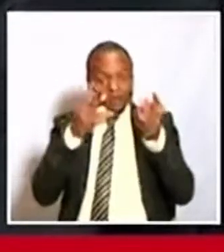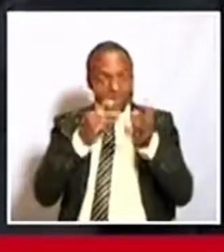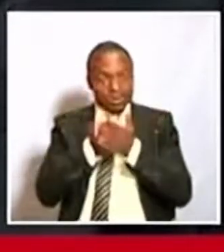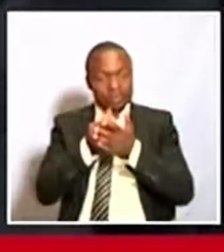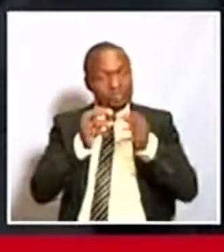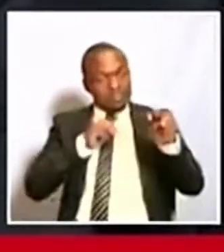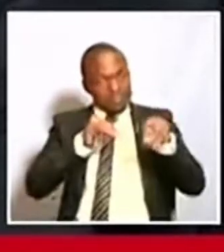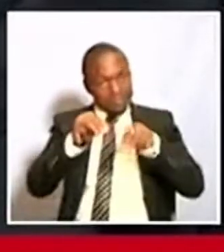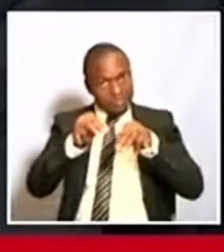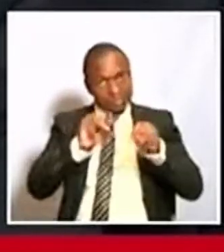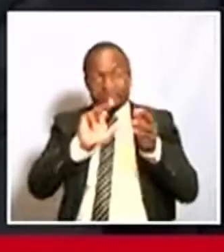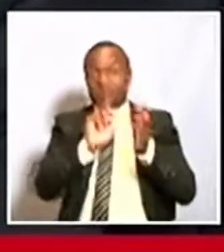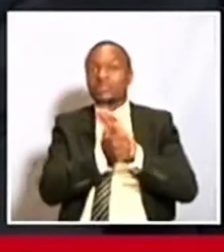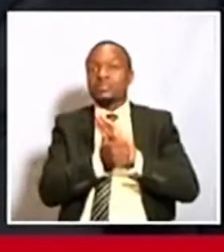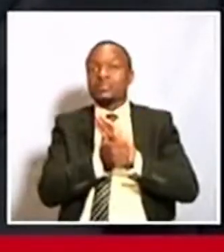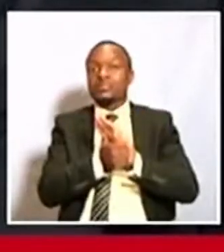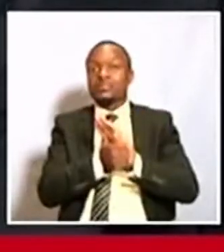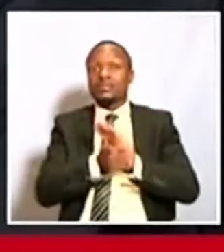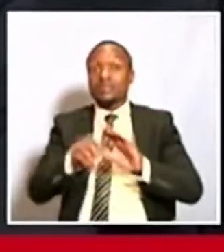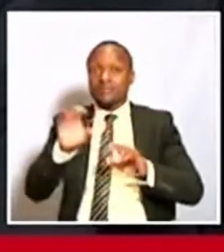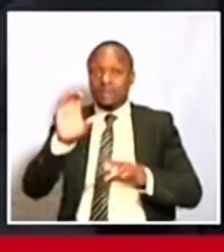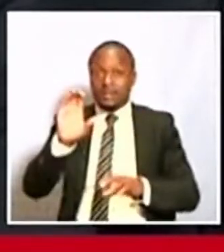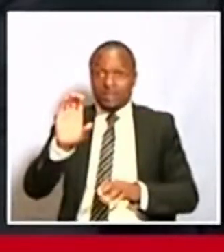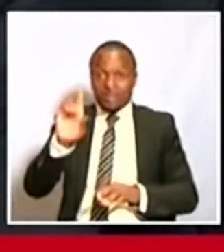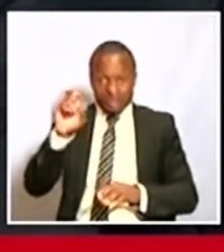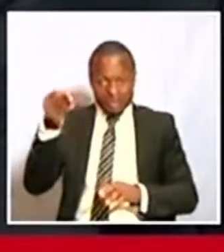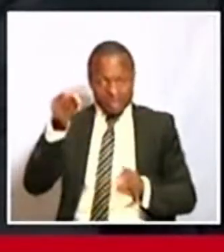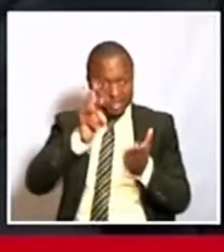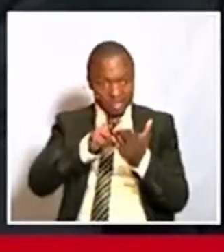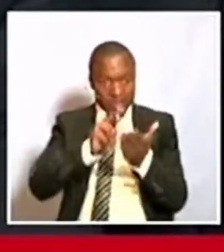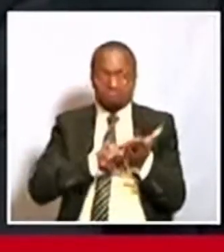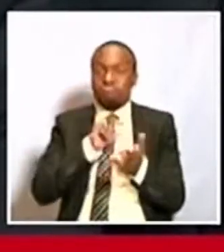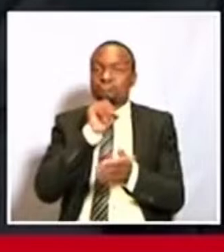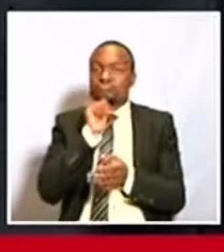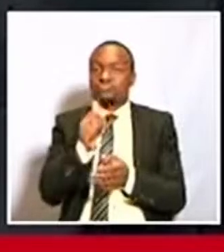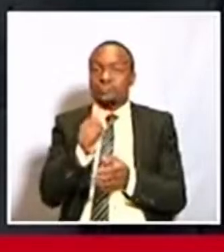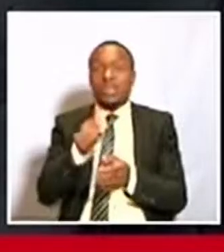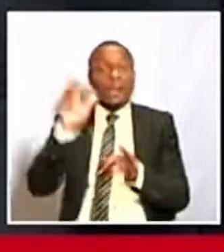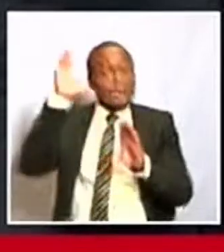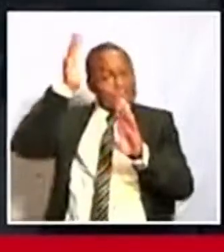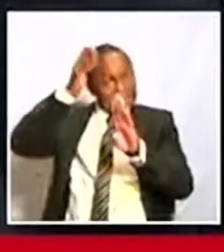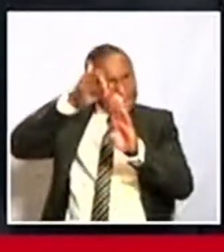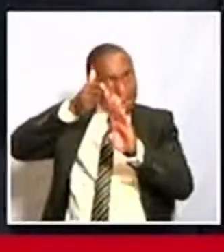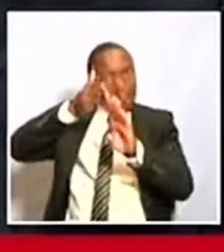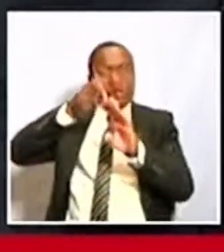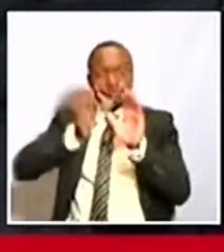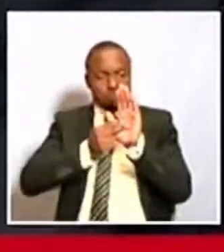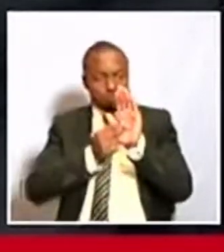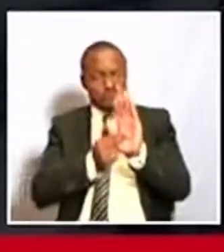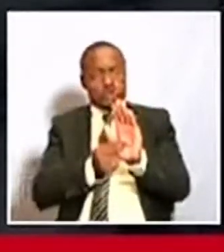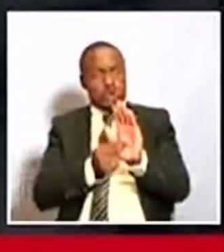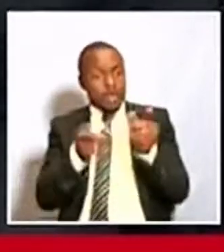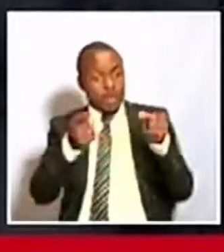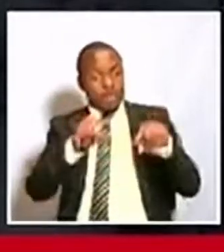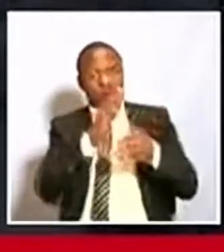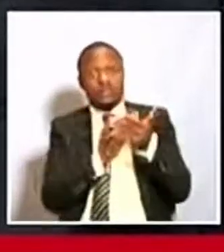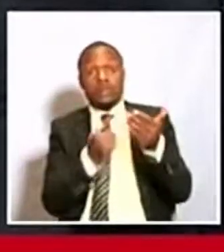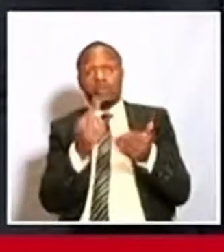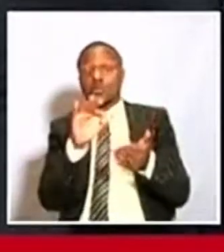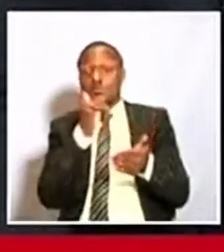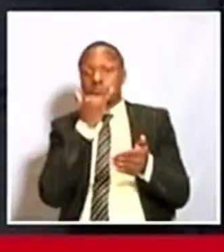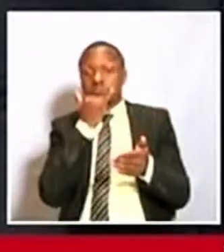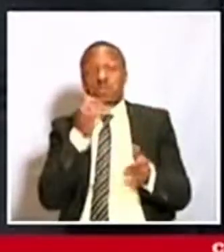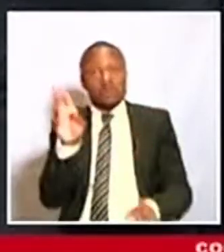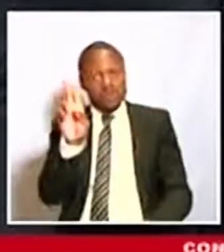Act. The CDFC guideline does not actually categorically indicate to say when somebody has